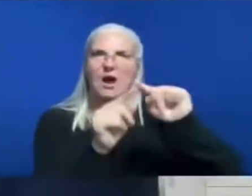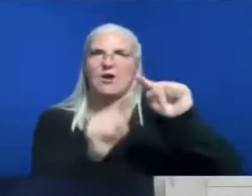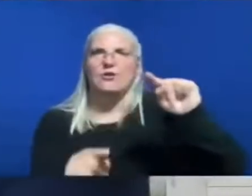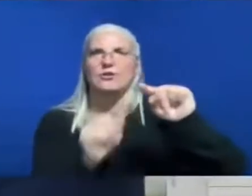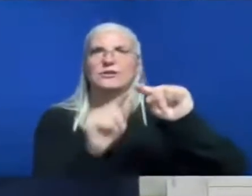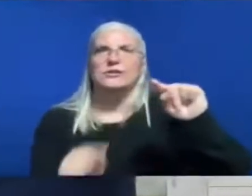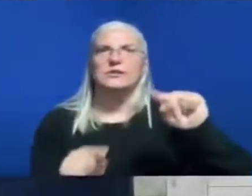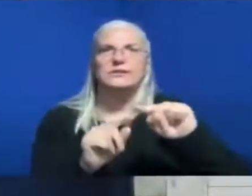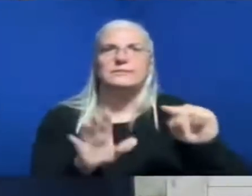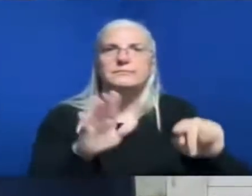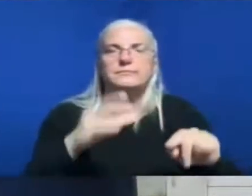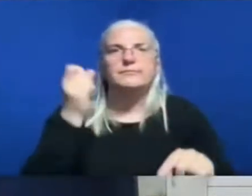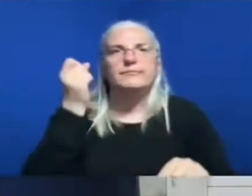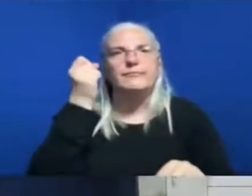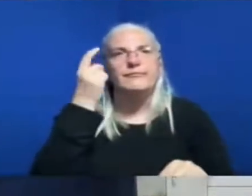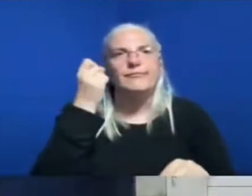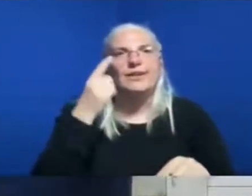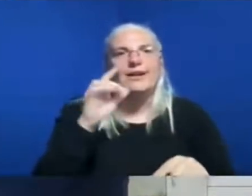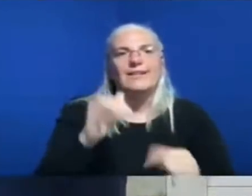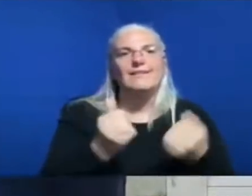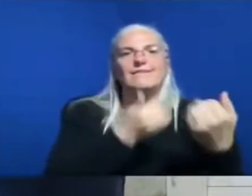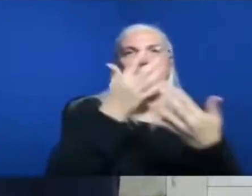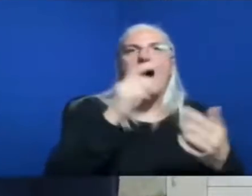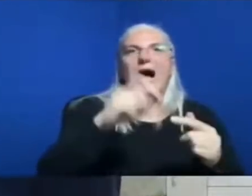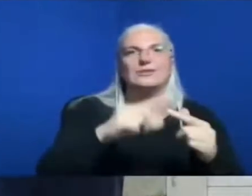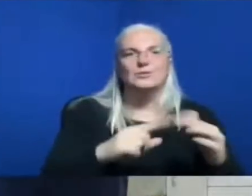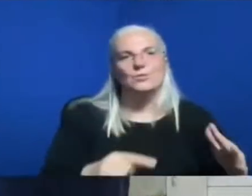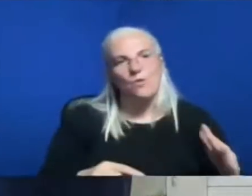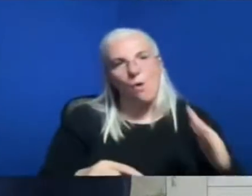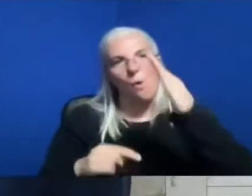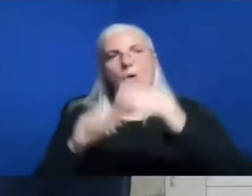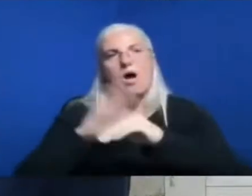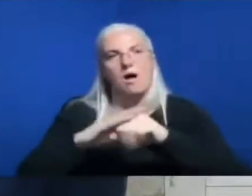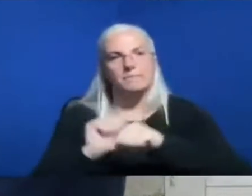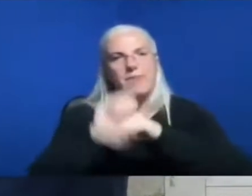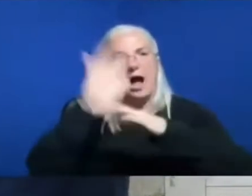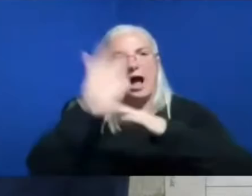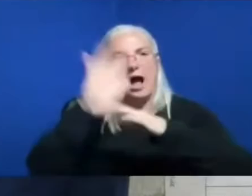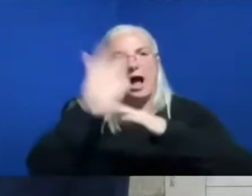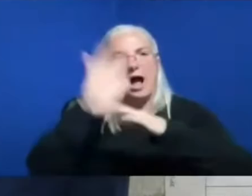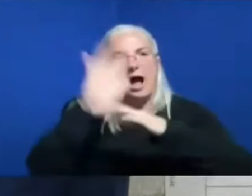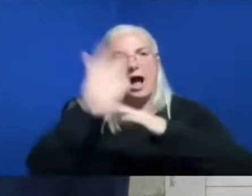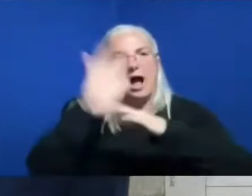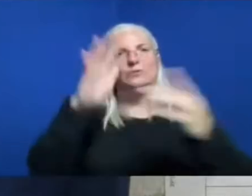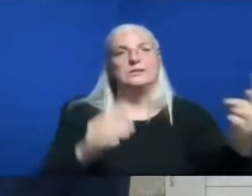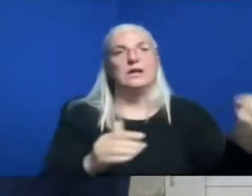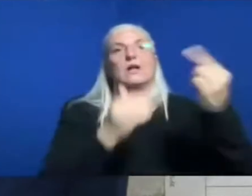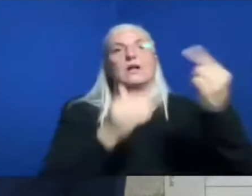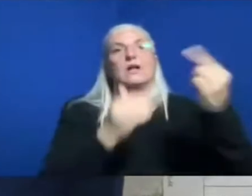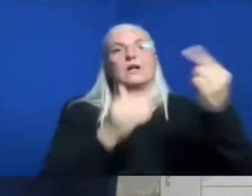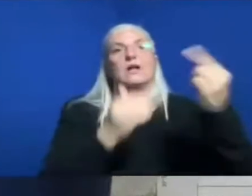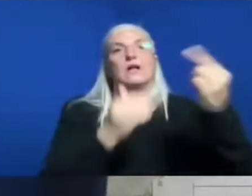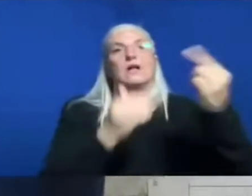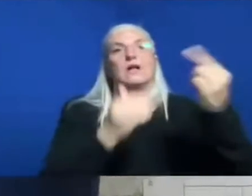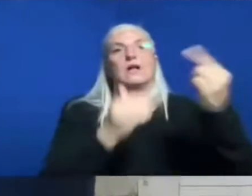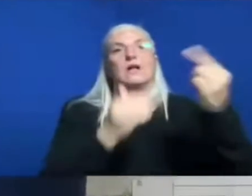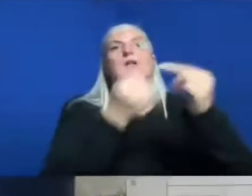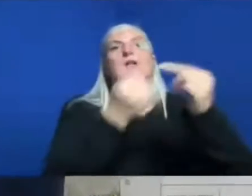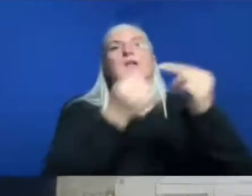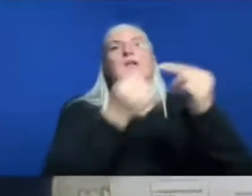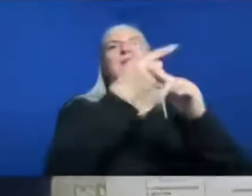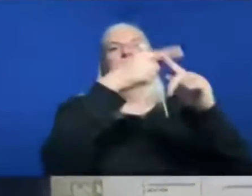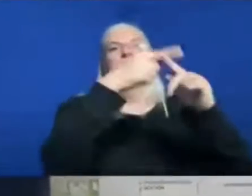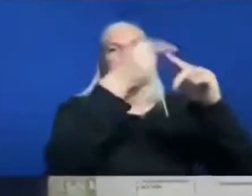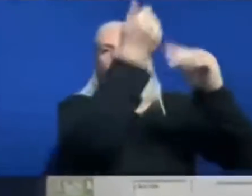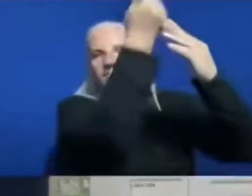ridge system. If that fire crosses the ridge system, that sets a couple of triggers for us. I want to assure you that there is work